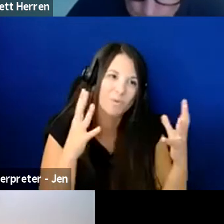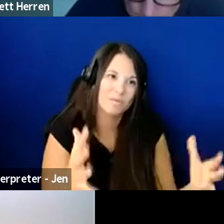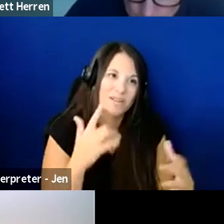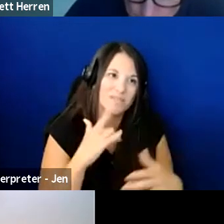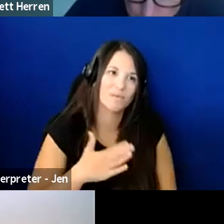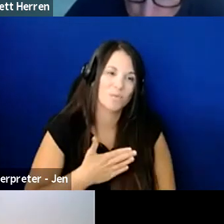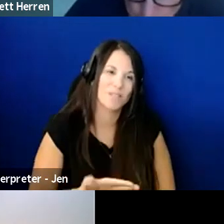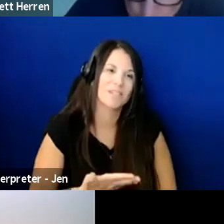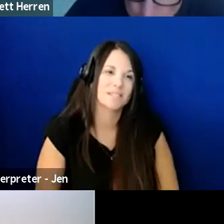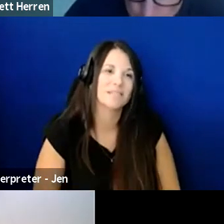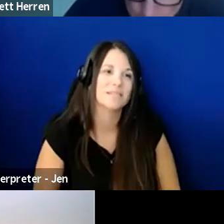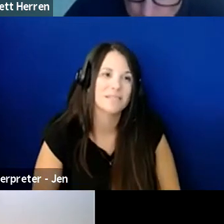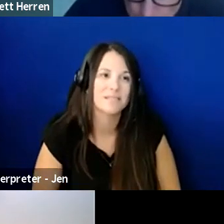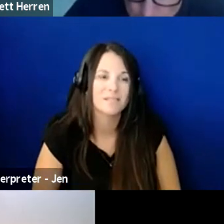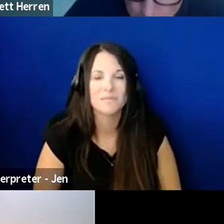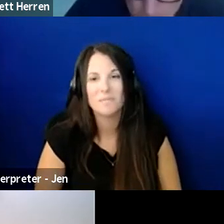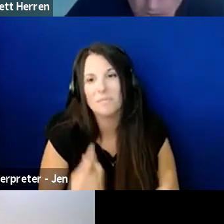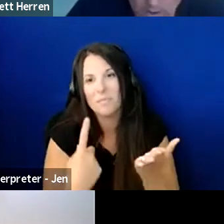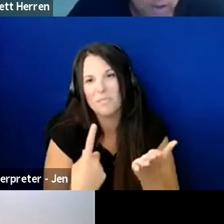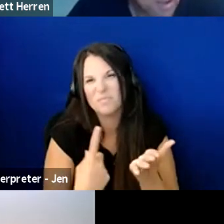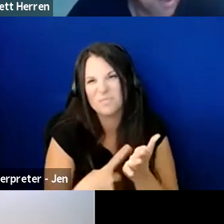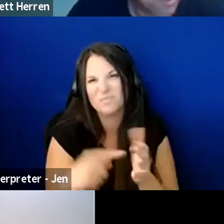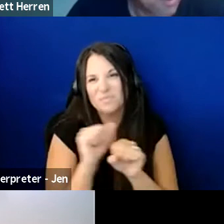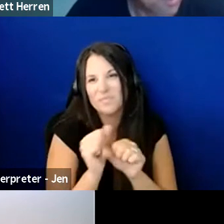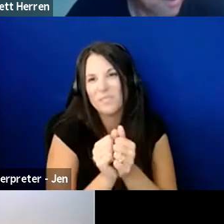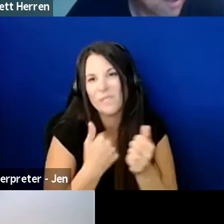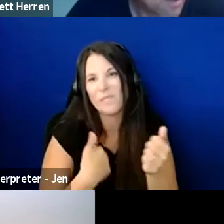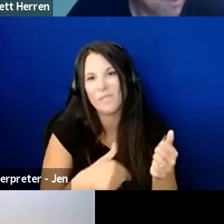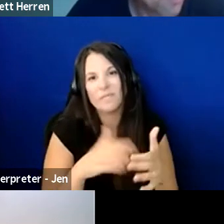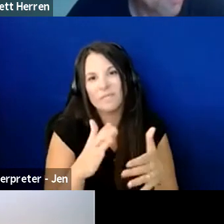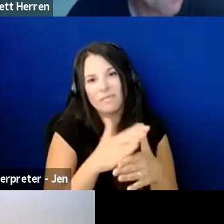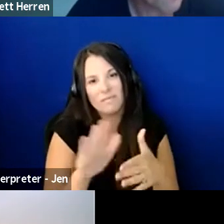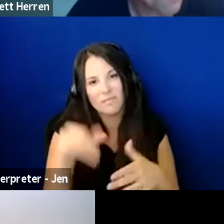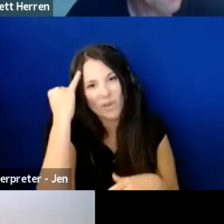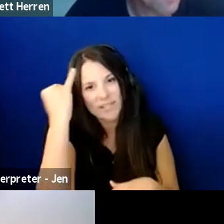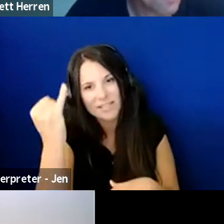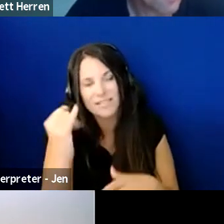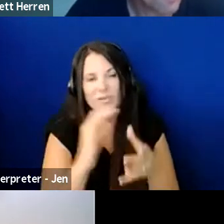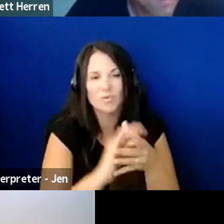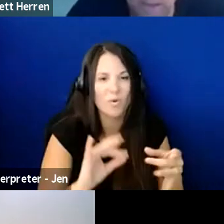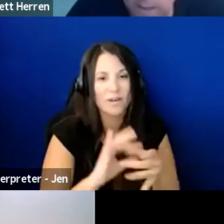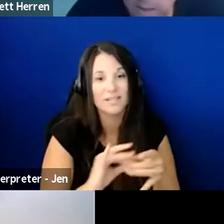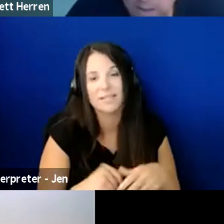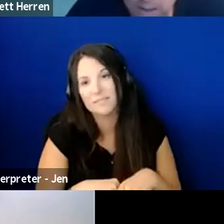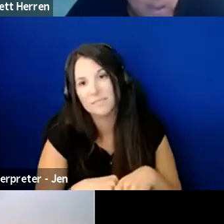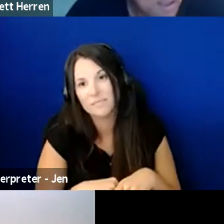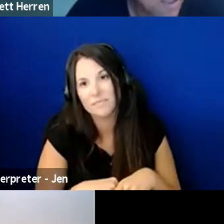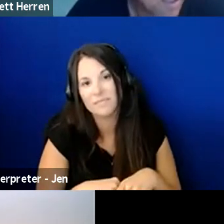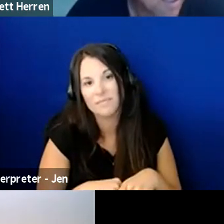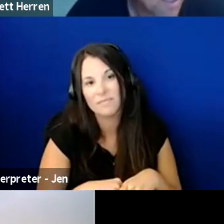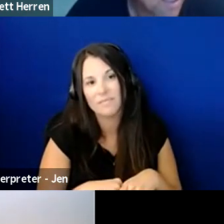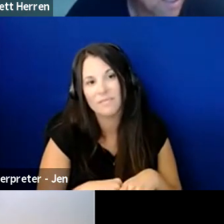to collaborate with us and share your ideas and stories. And I just want to thank